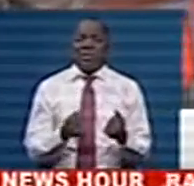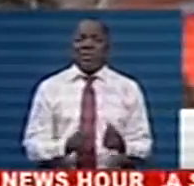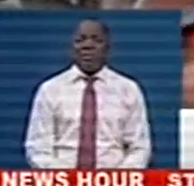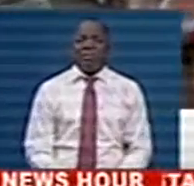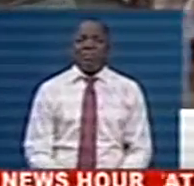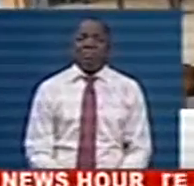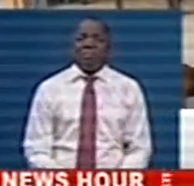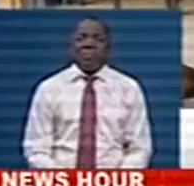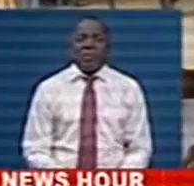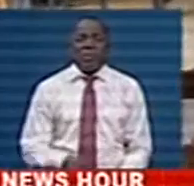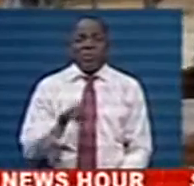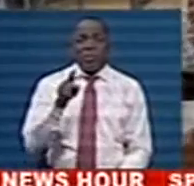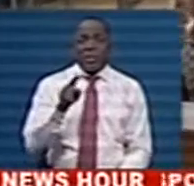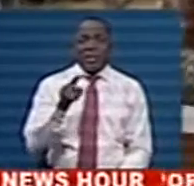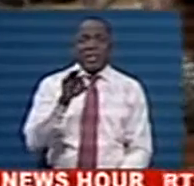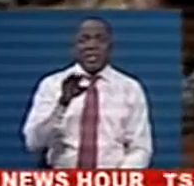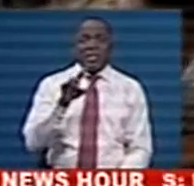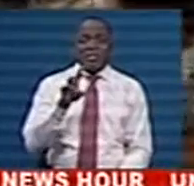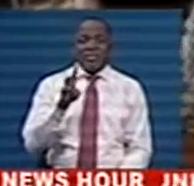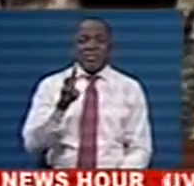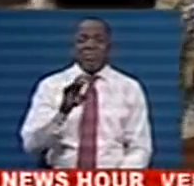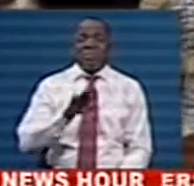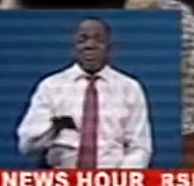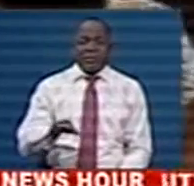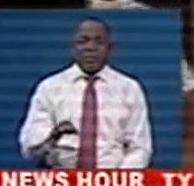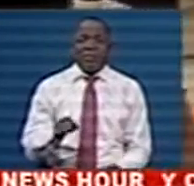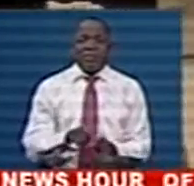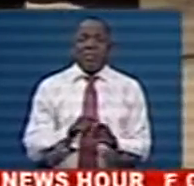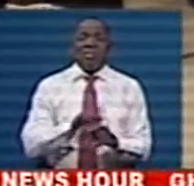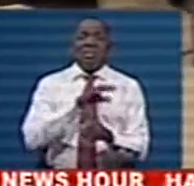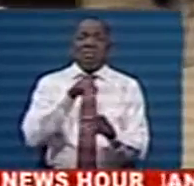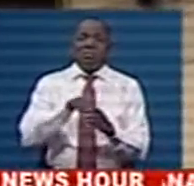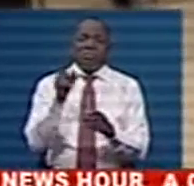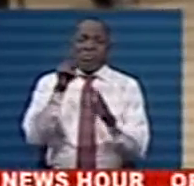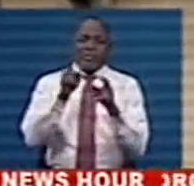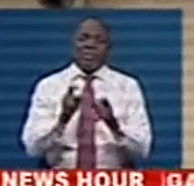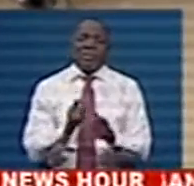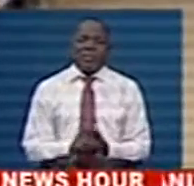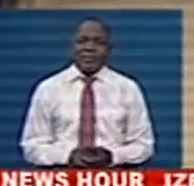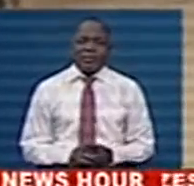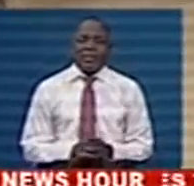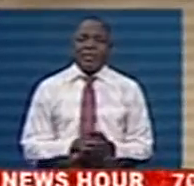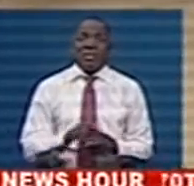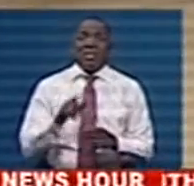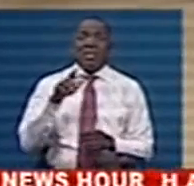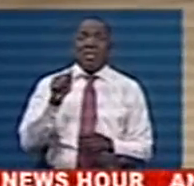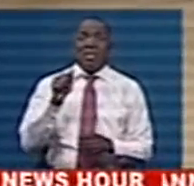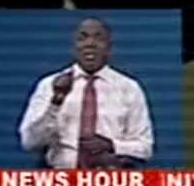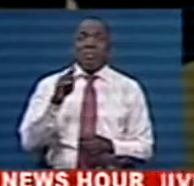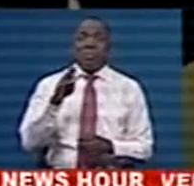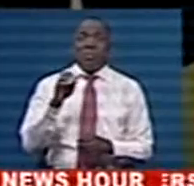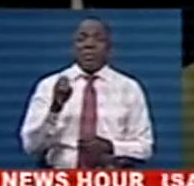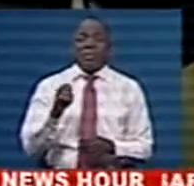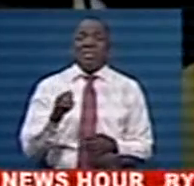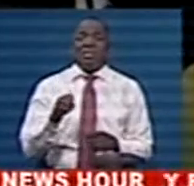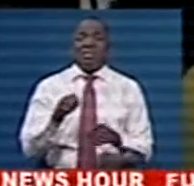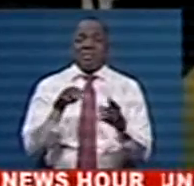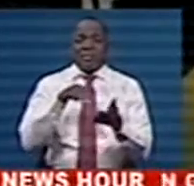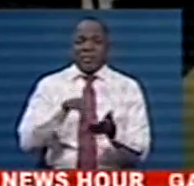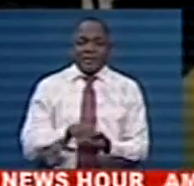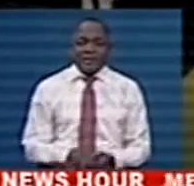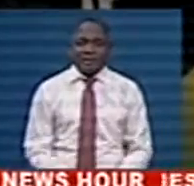for. 197 candidates took part in the exams at the Laboni Examination Center.